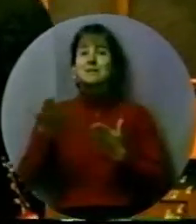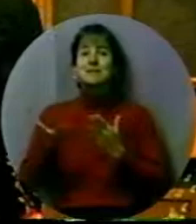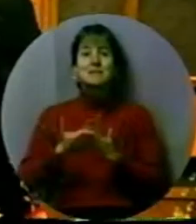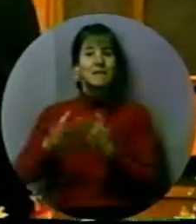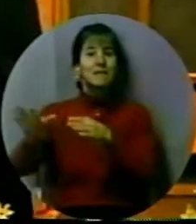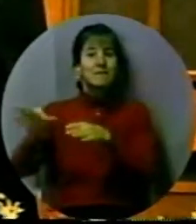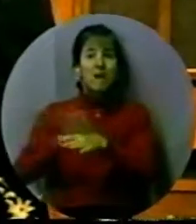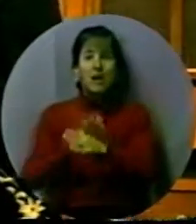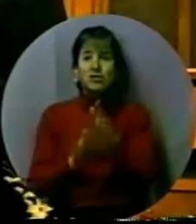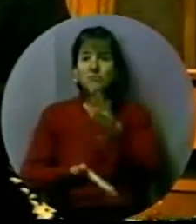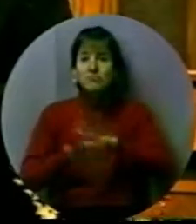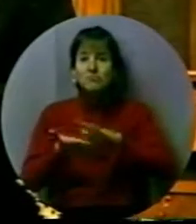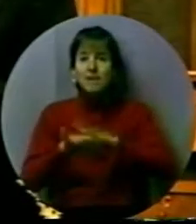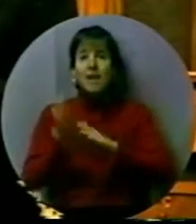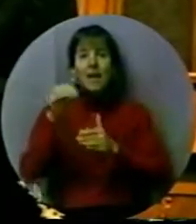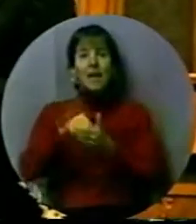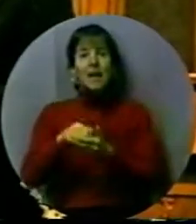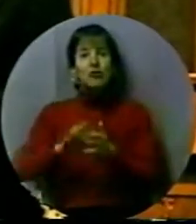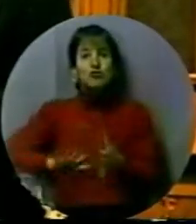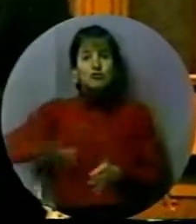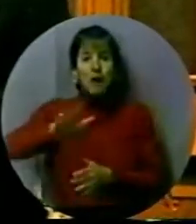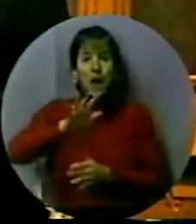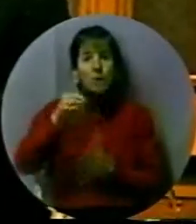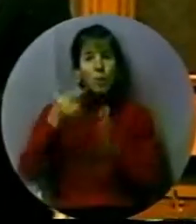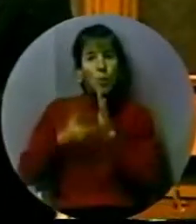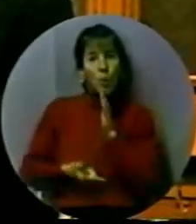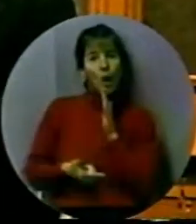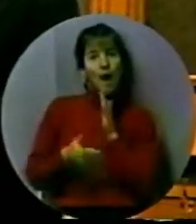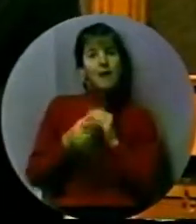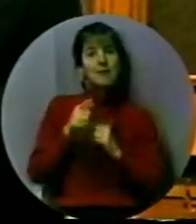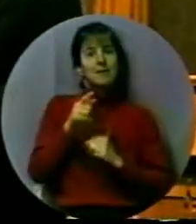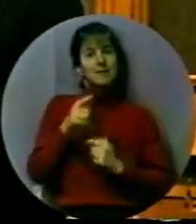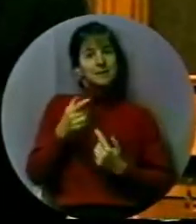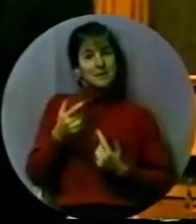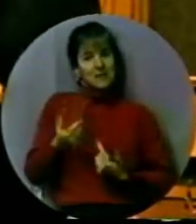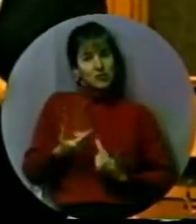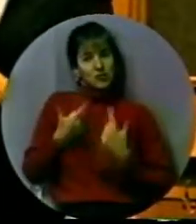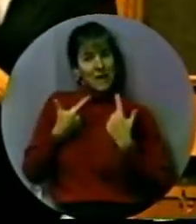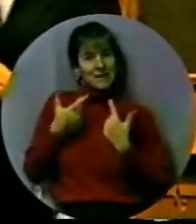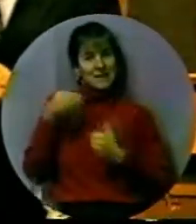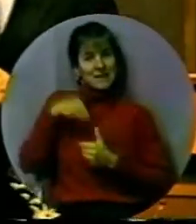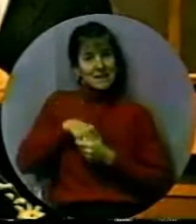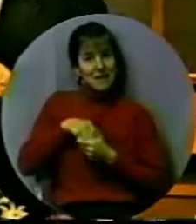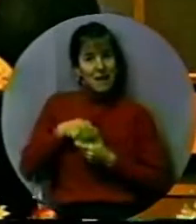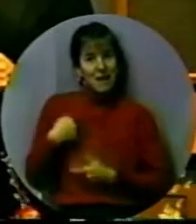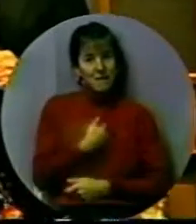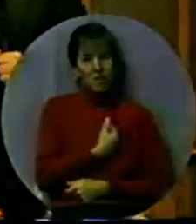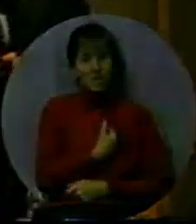function in the realm of what is resident within us.